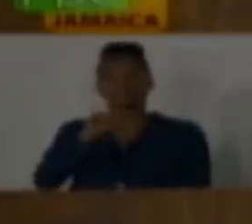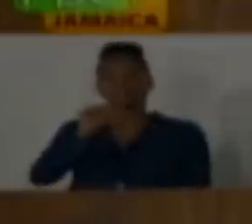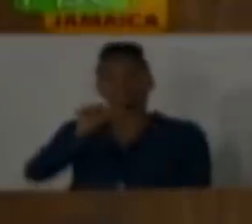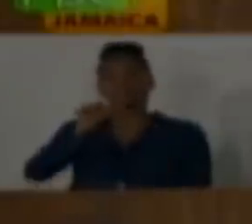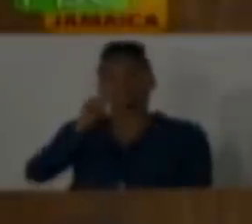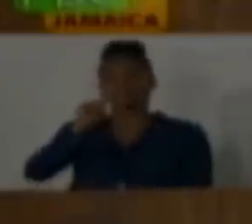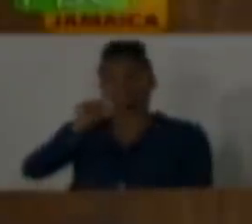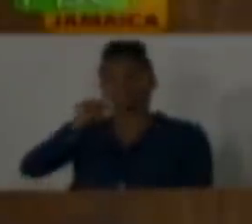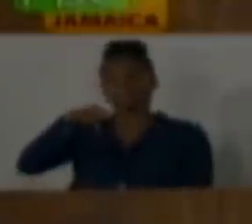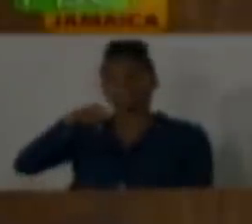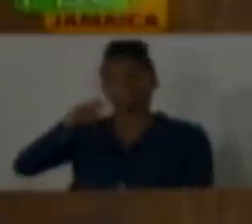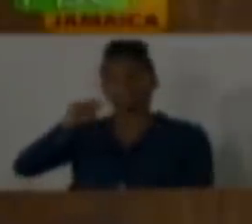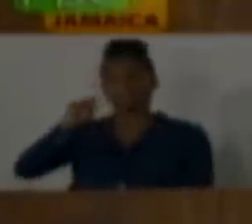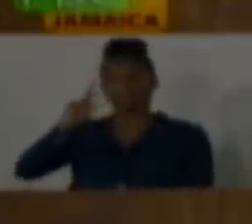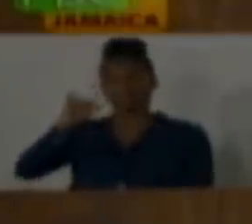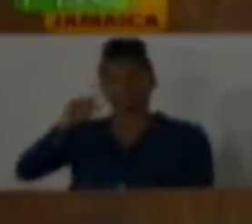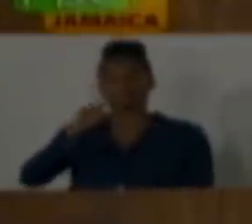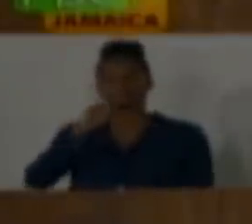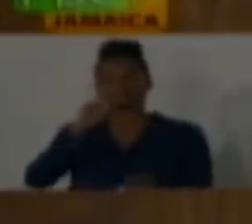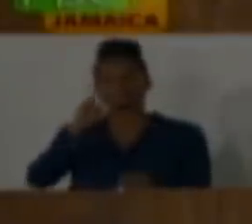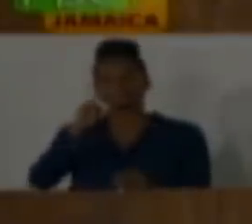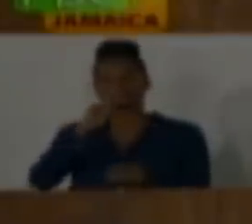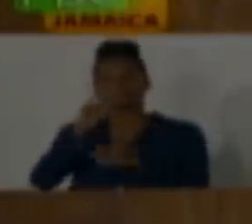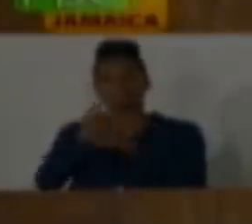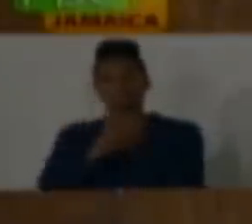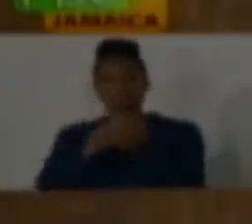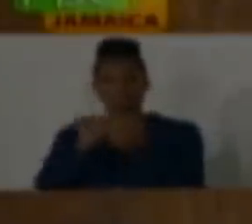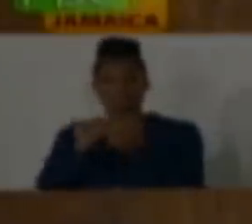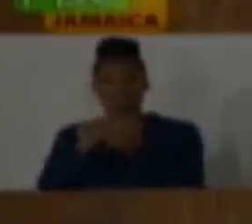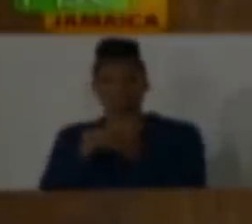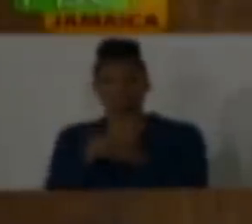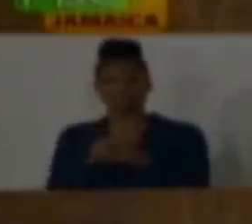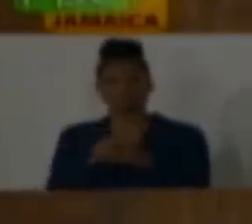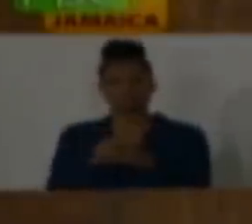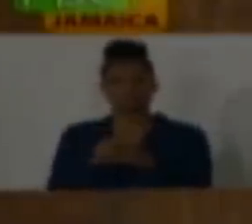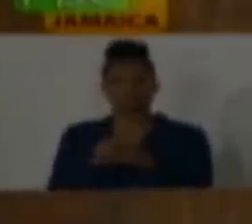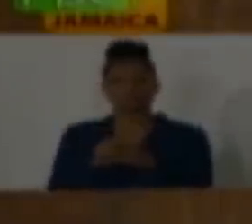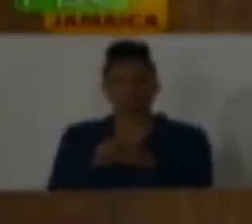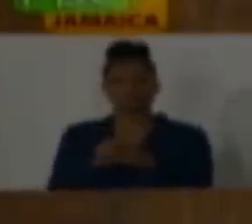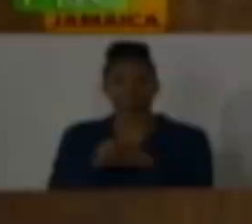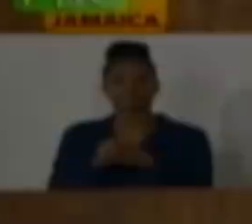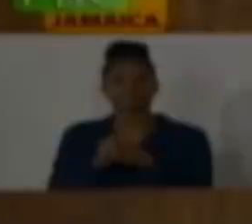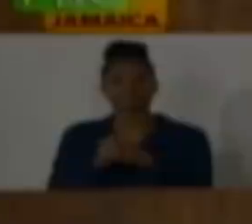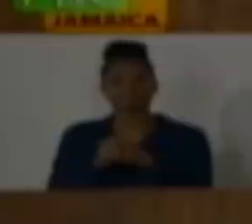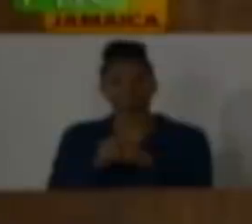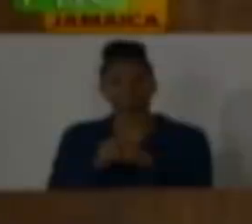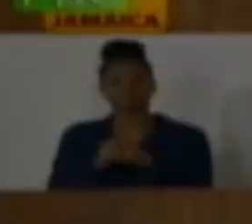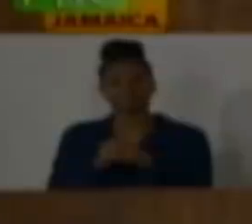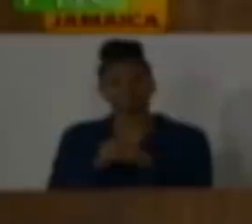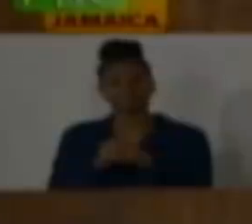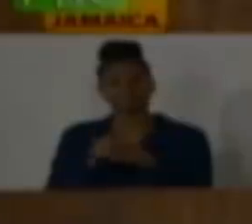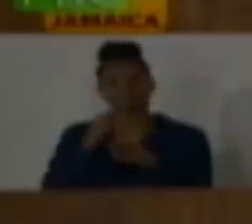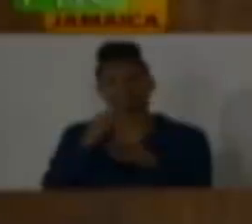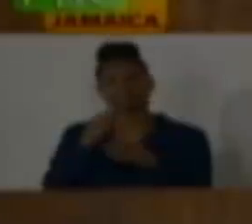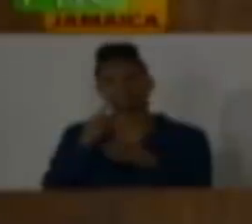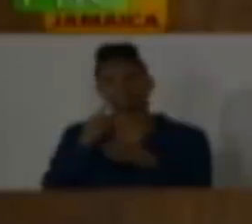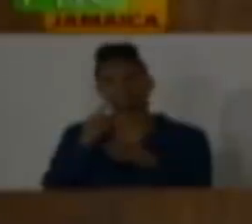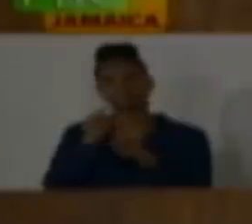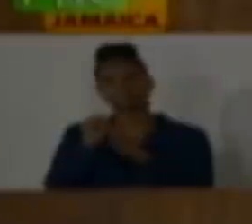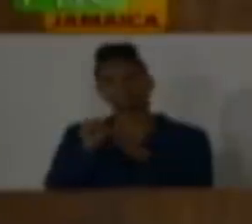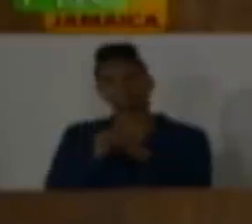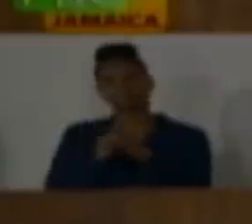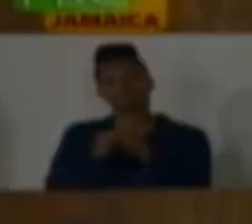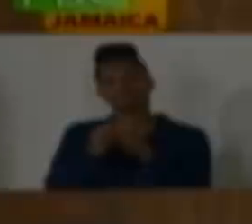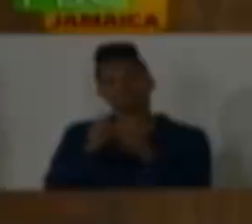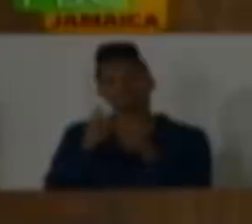third schedule. It is not. The appendix is created by a completely different section of the Act, Section 116, and